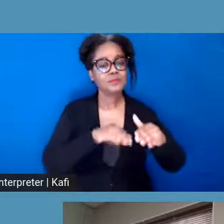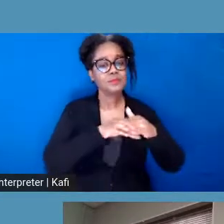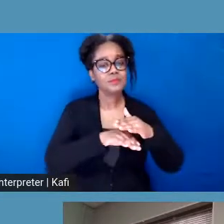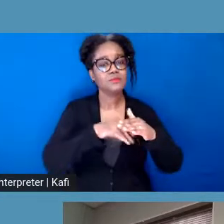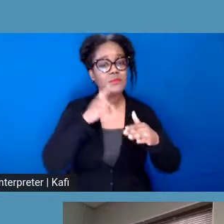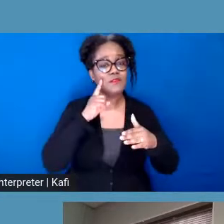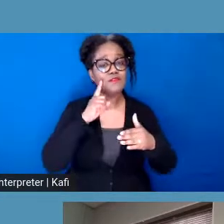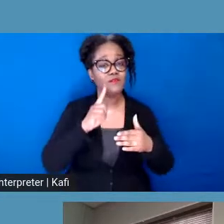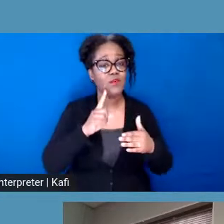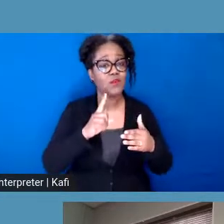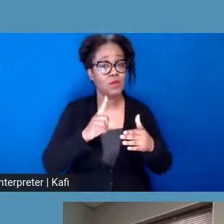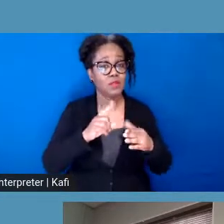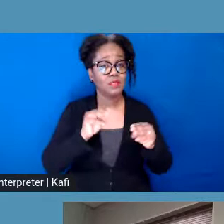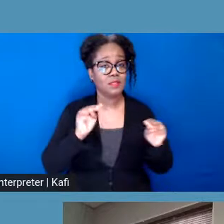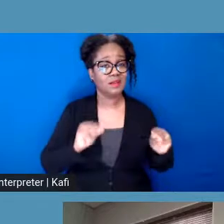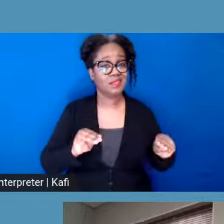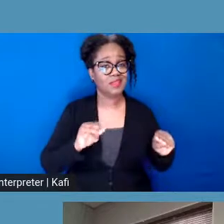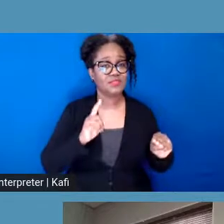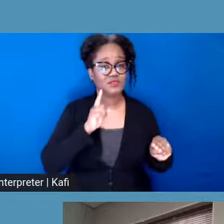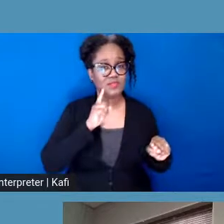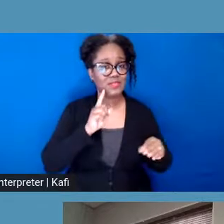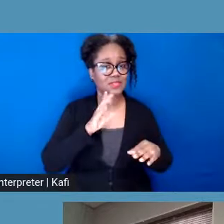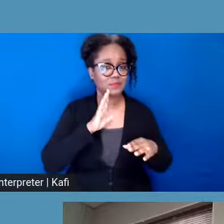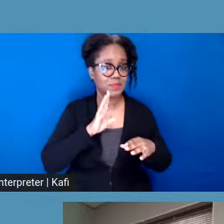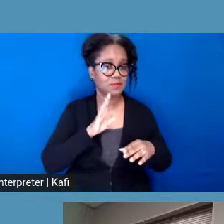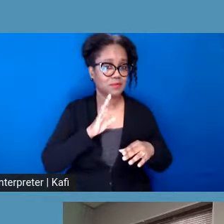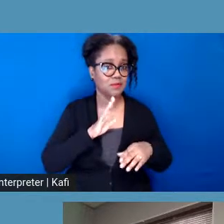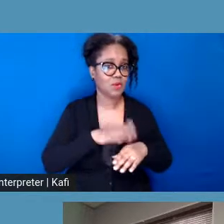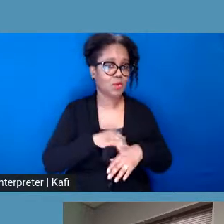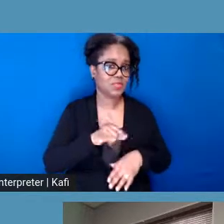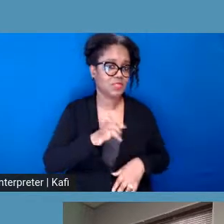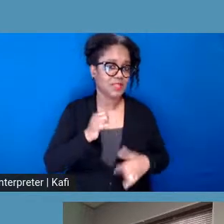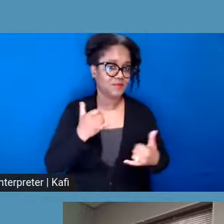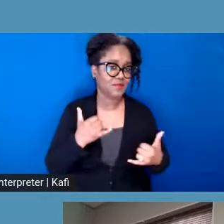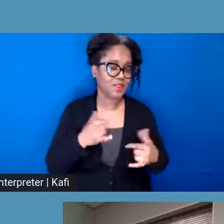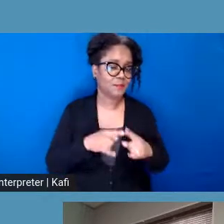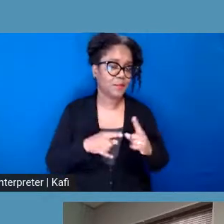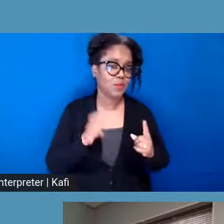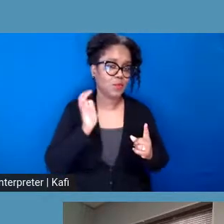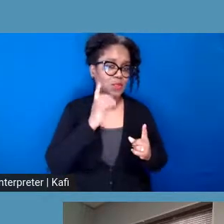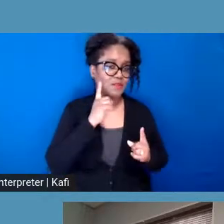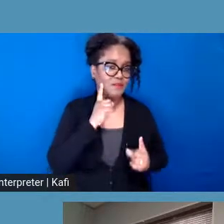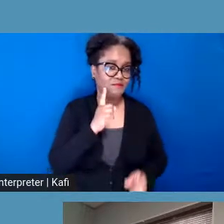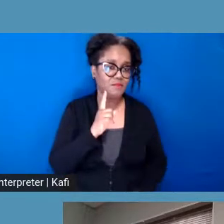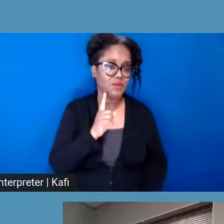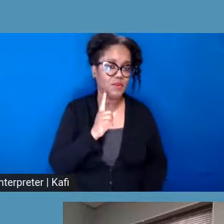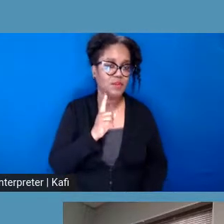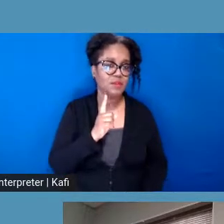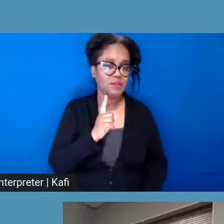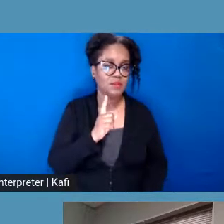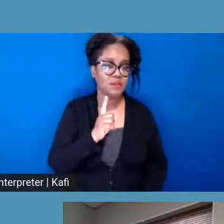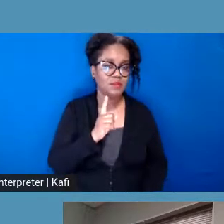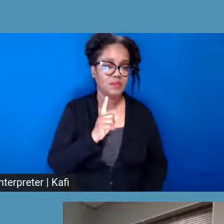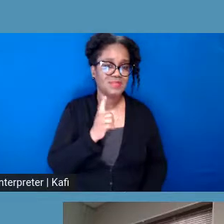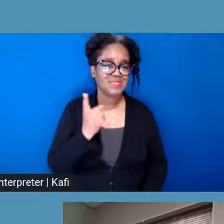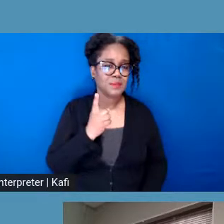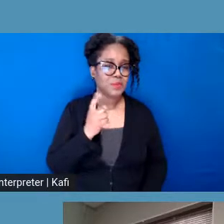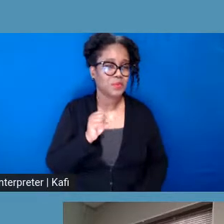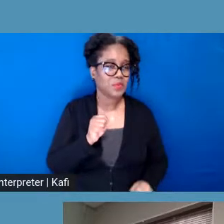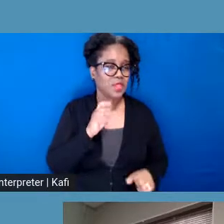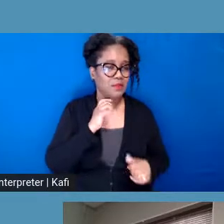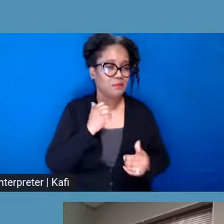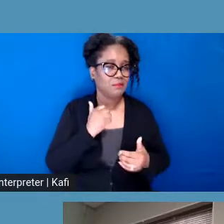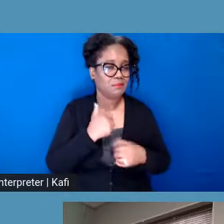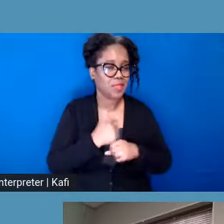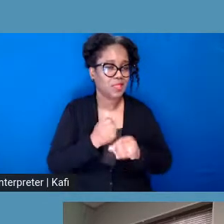we're looking for a database that will fit well. We use Past Perfect to manage the collection here on site, and